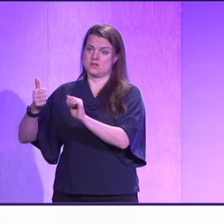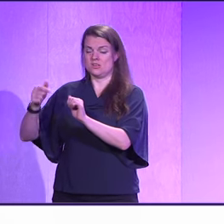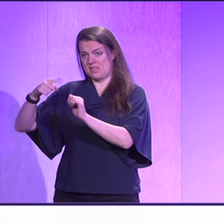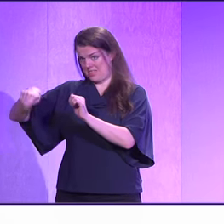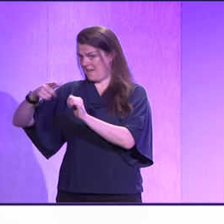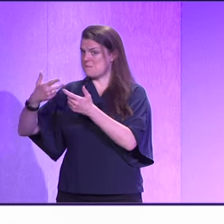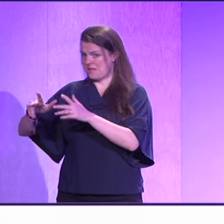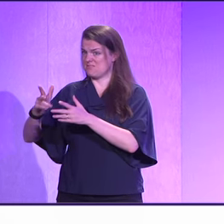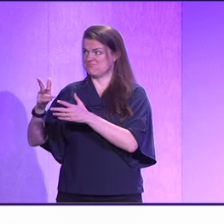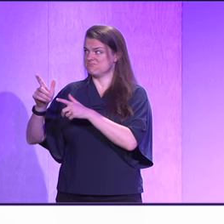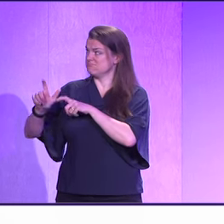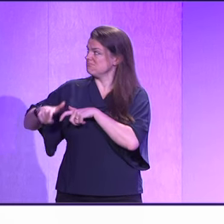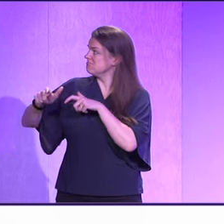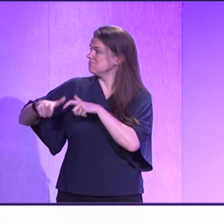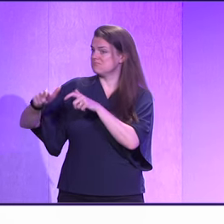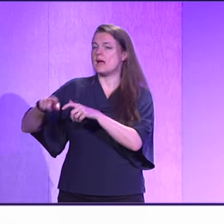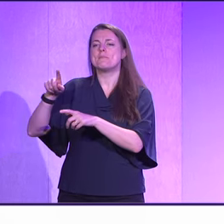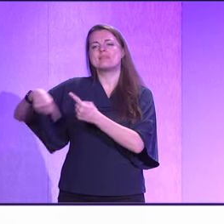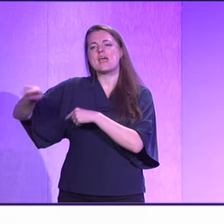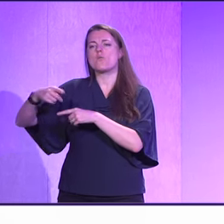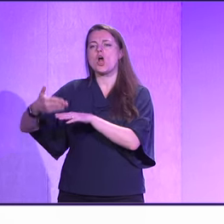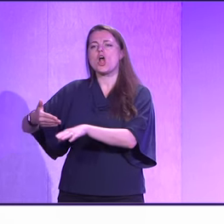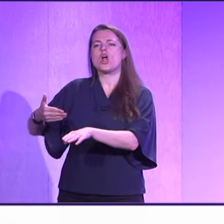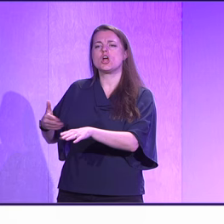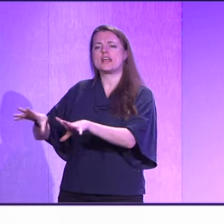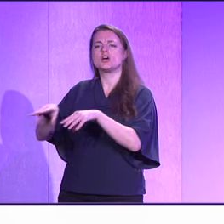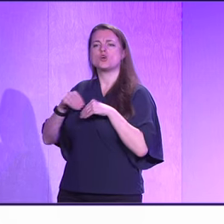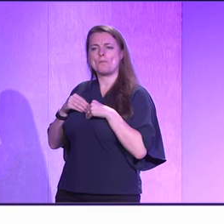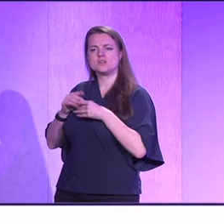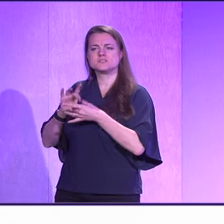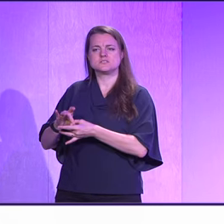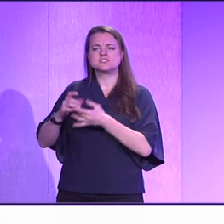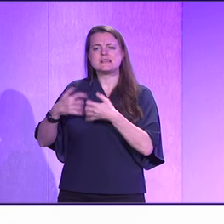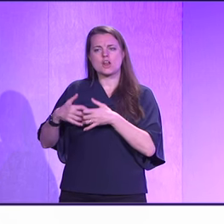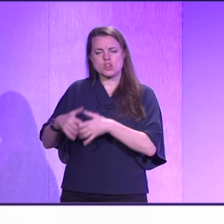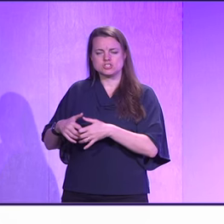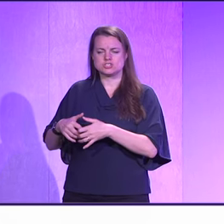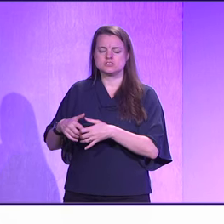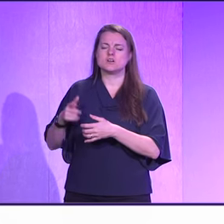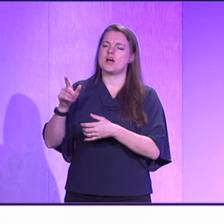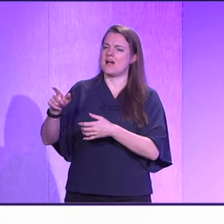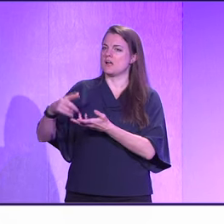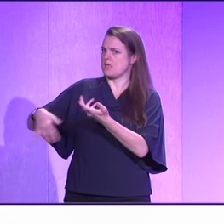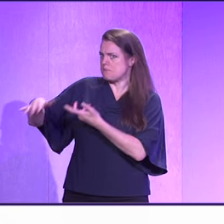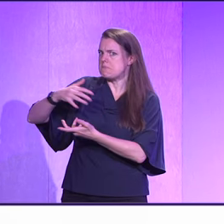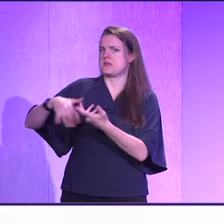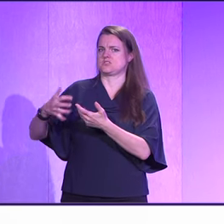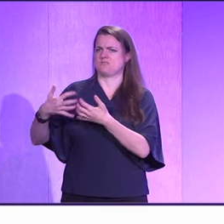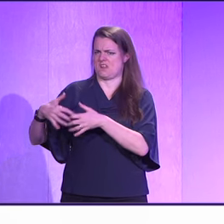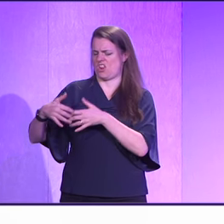were all early adopters of technology, and I'll get into that a little bit. And there's a real mix of technologies